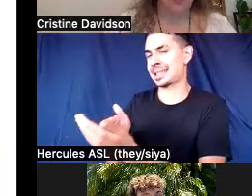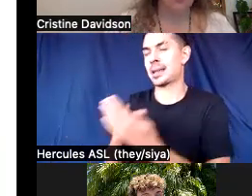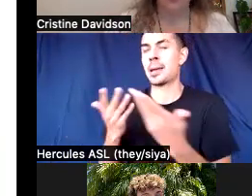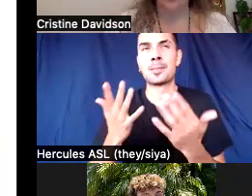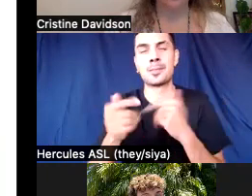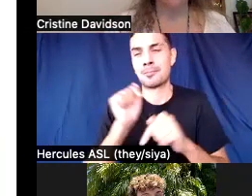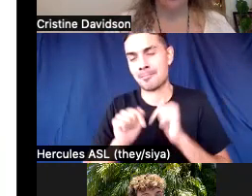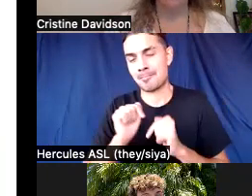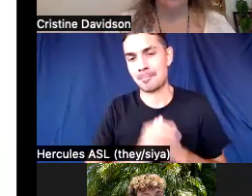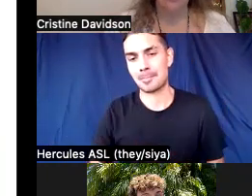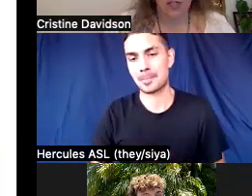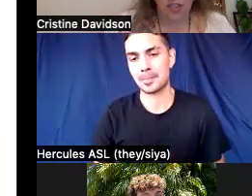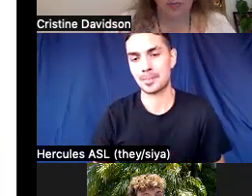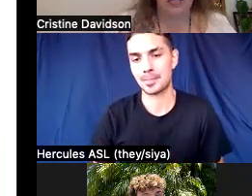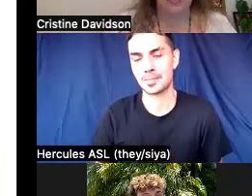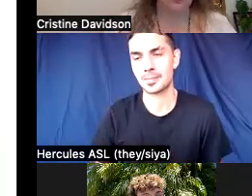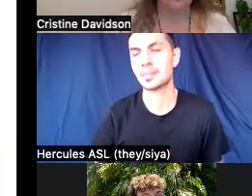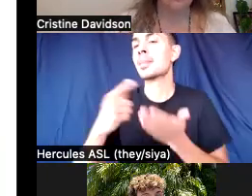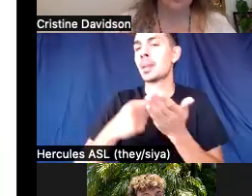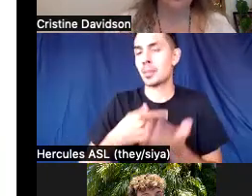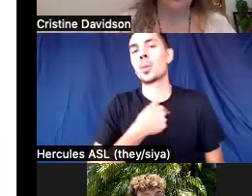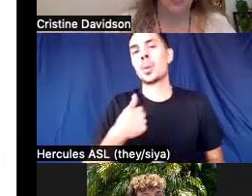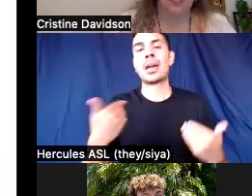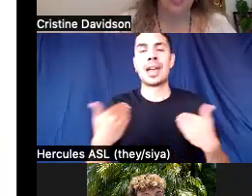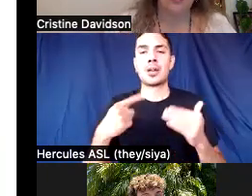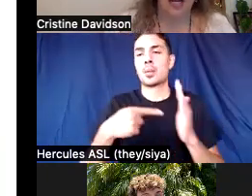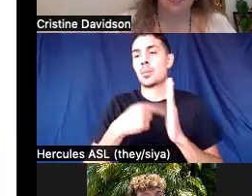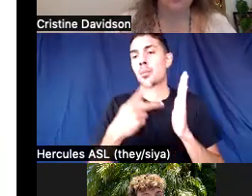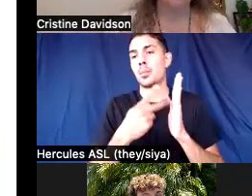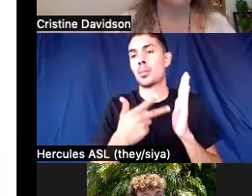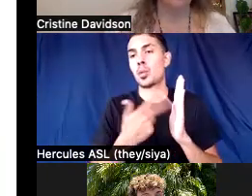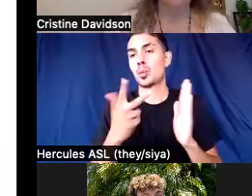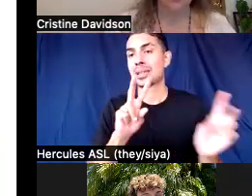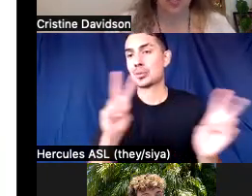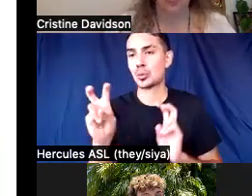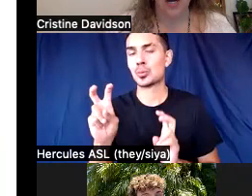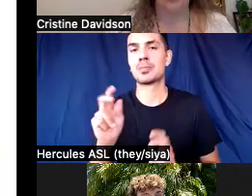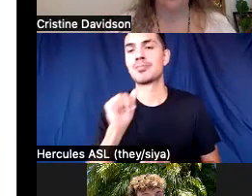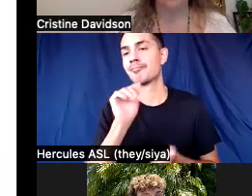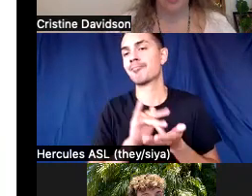sometimes we have multiple issues, right? It's not just being sexually assaulted. There's a lot of times, a lot of